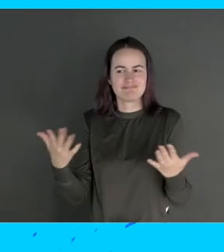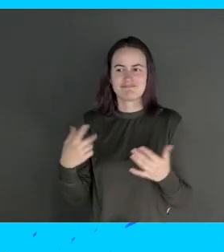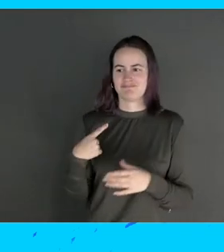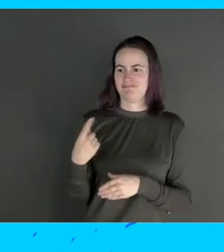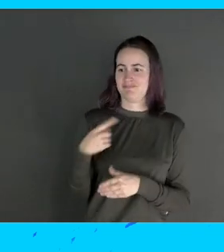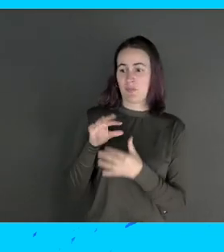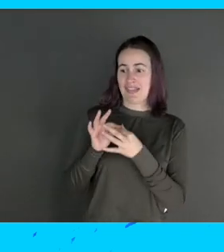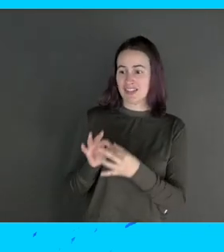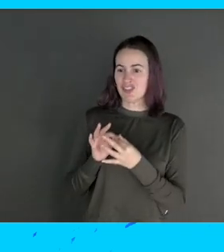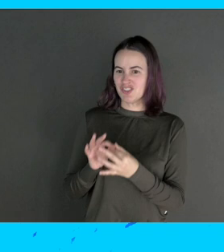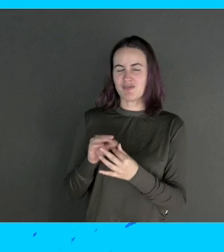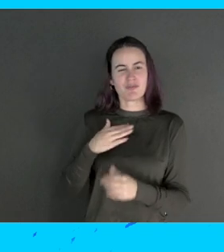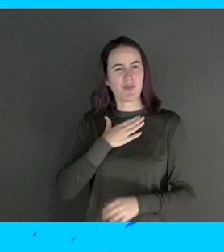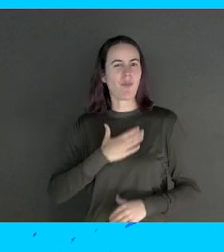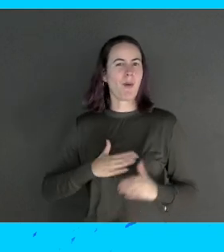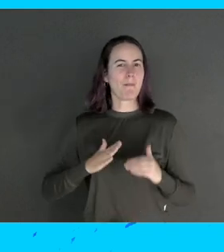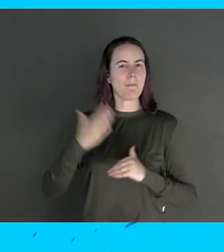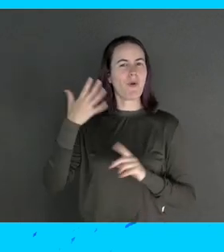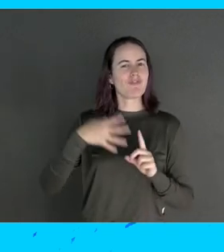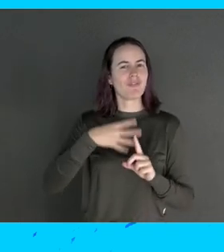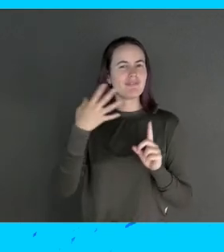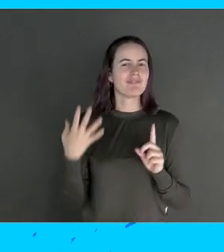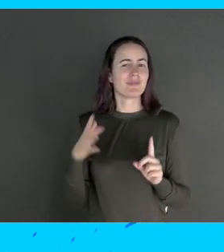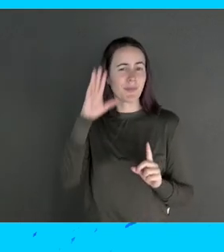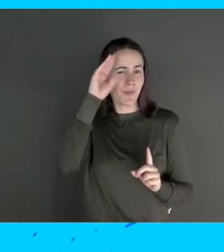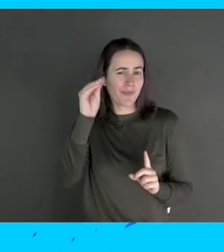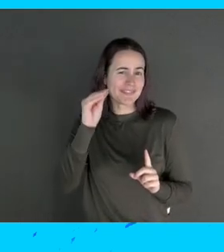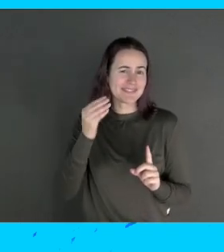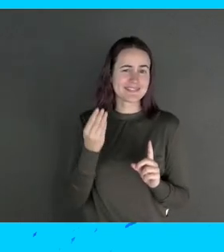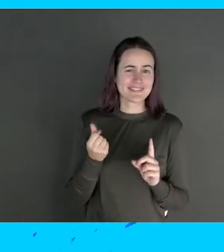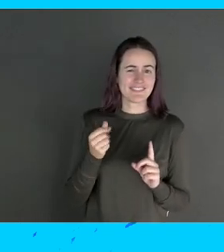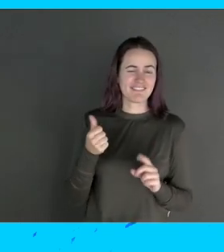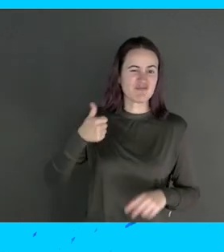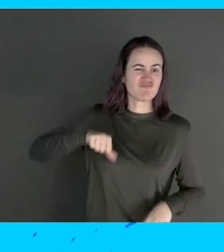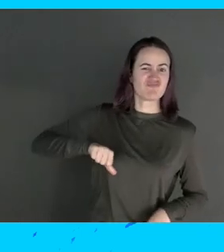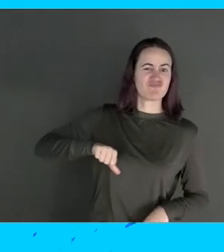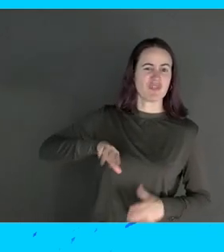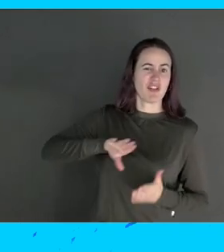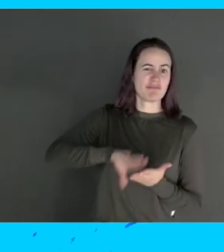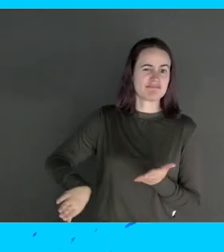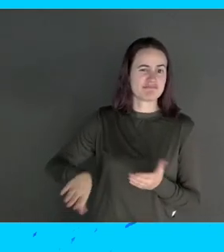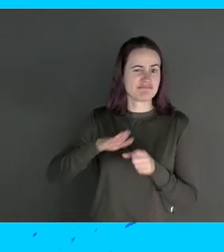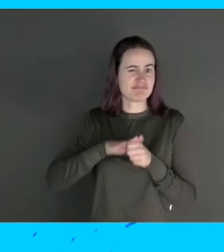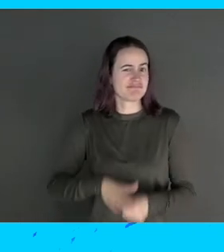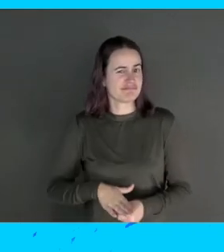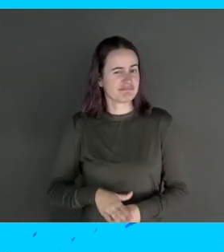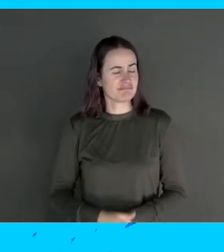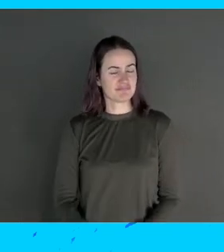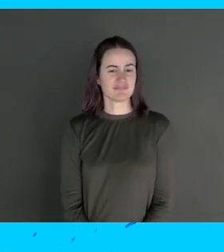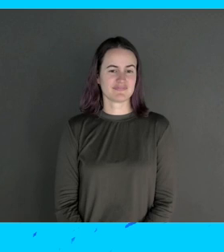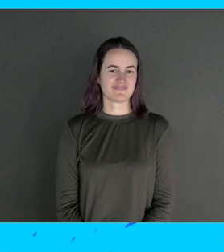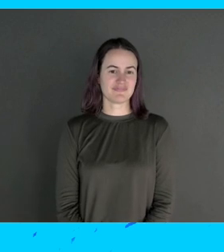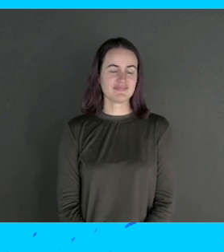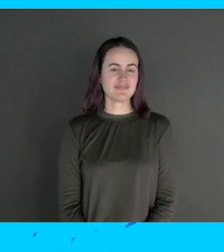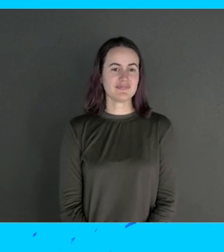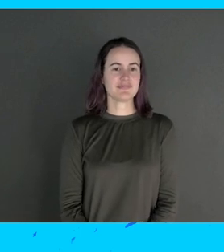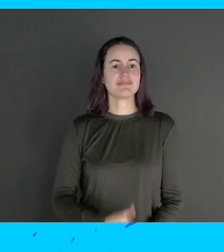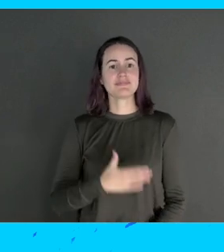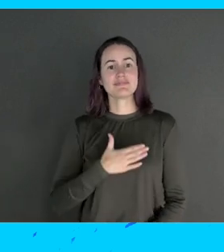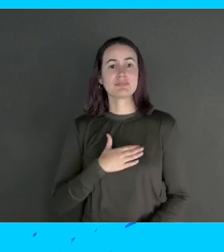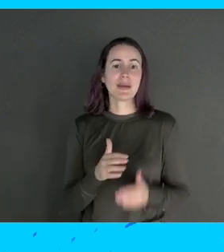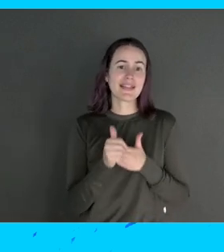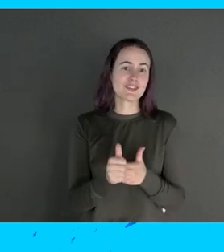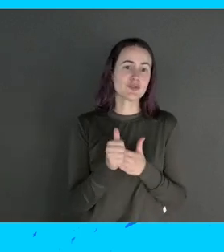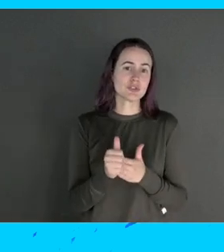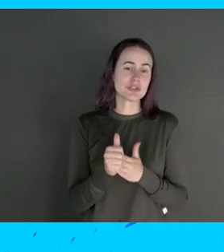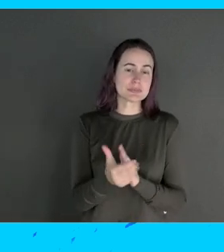for other queer boys who feel rejected and unworthy, the way Twalib made me feel. I used my leadership skills to become a youth